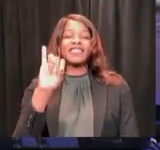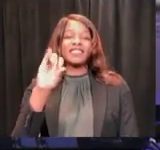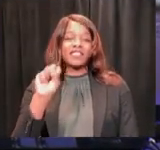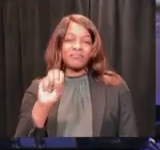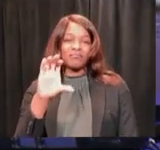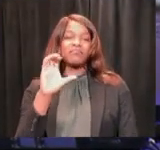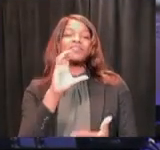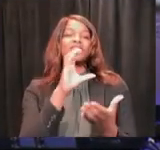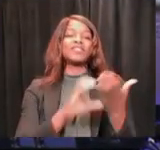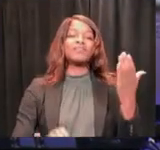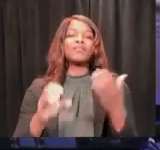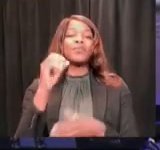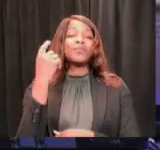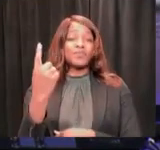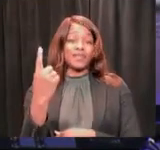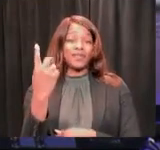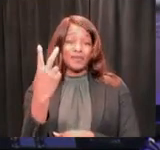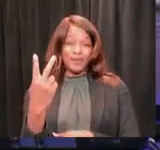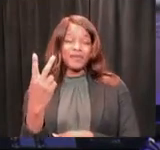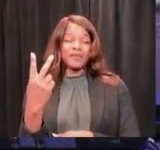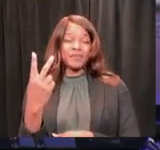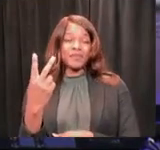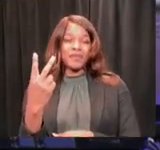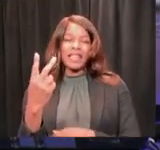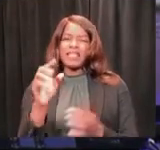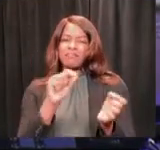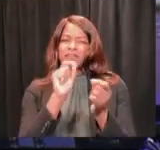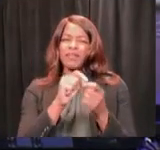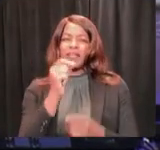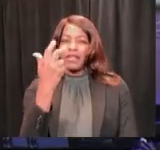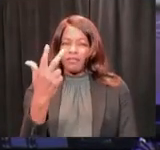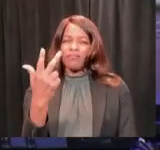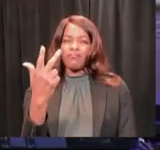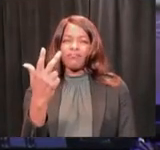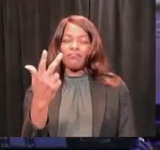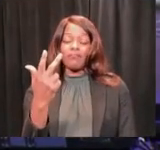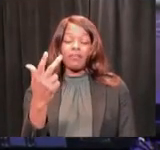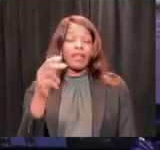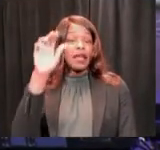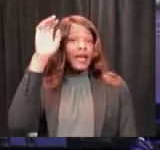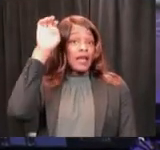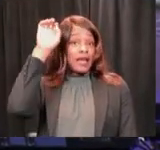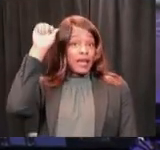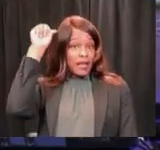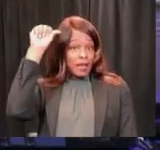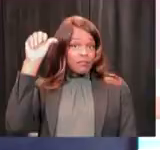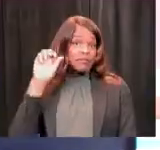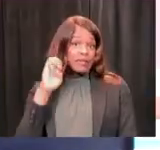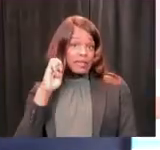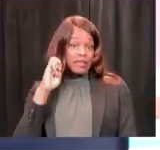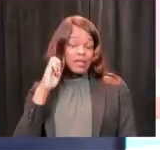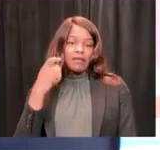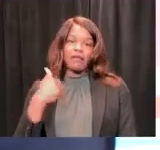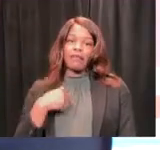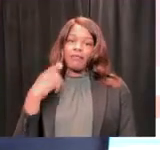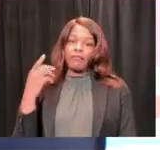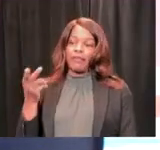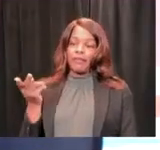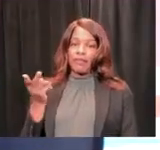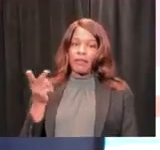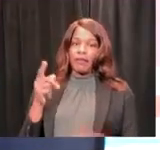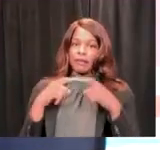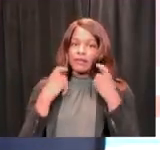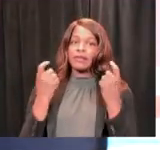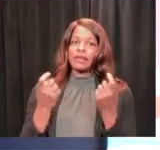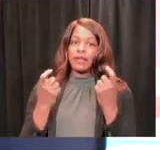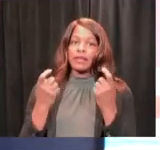specifically Genesis 3, when Adam and Eve fall, when they sin, the sin that they begin in that very juncture, when Adam and